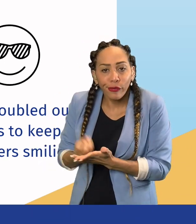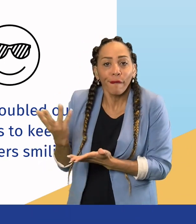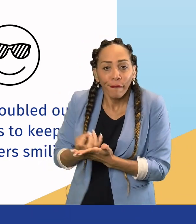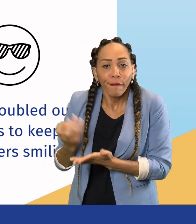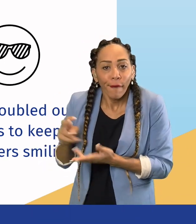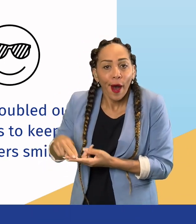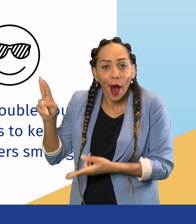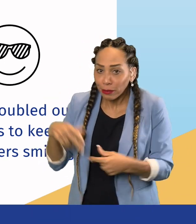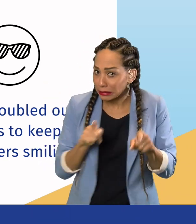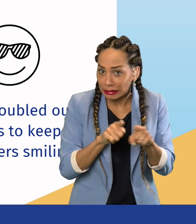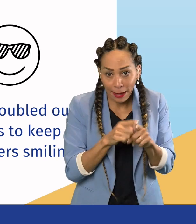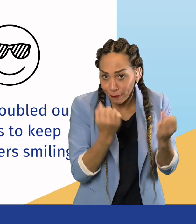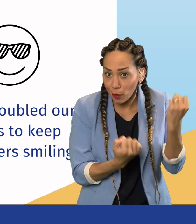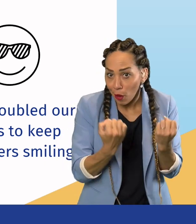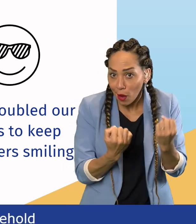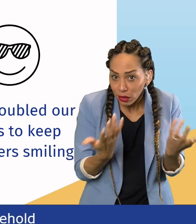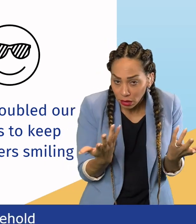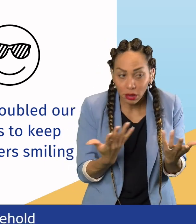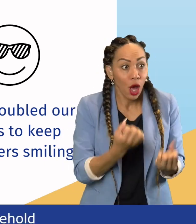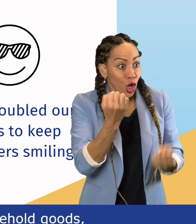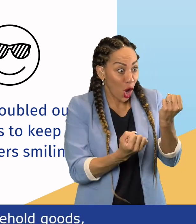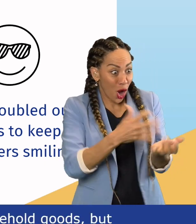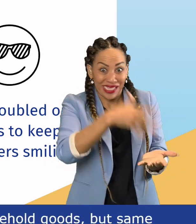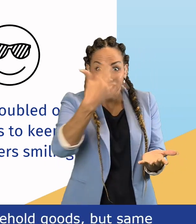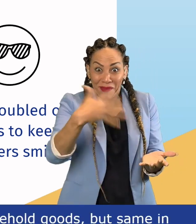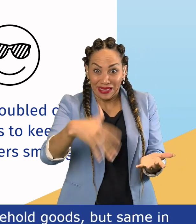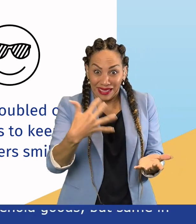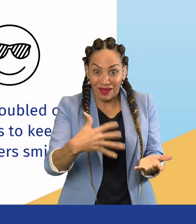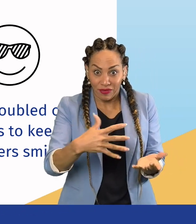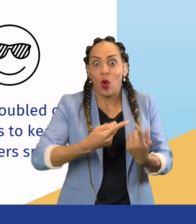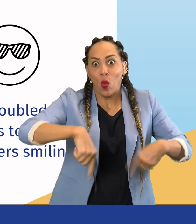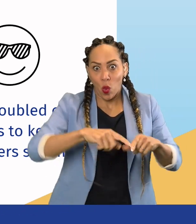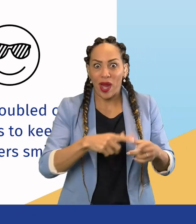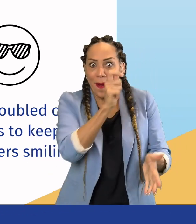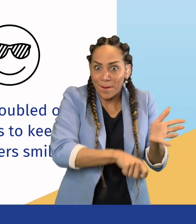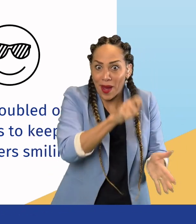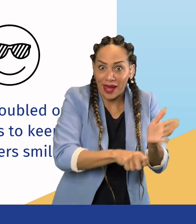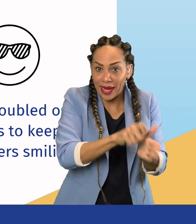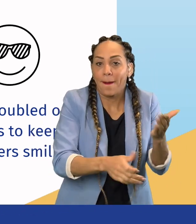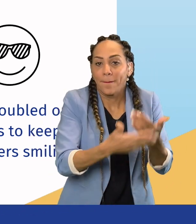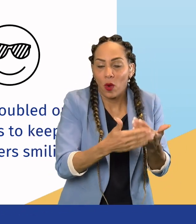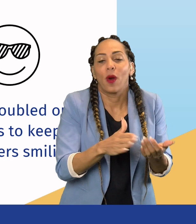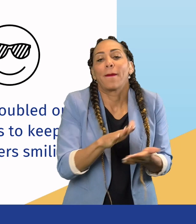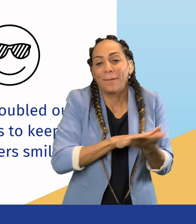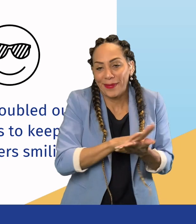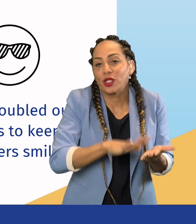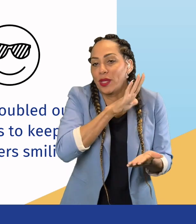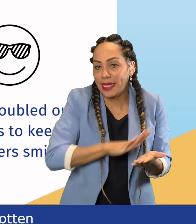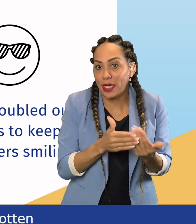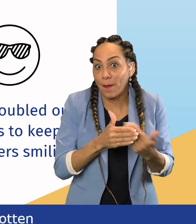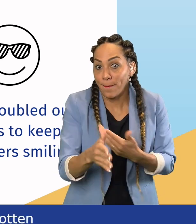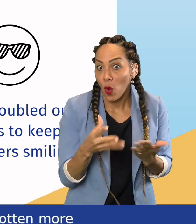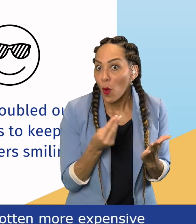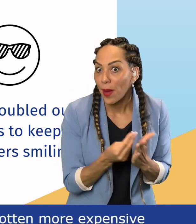course, because the cars have got more expensive and we're buying more of them, we also need more money as a company to do that. So